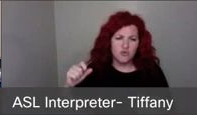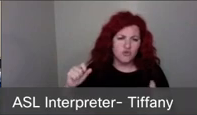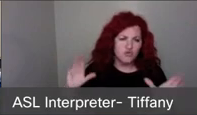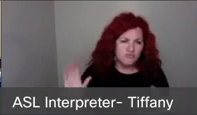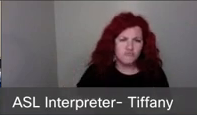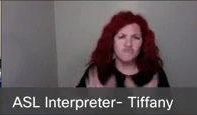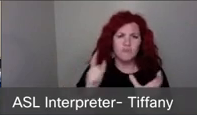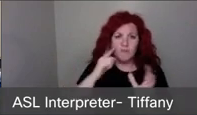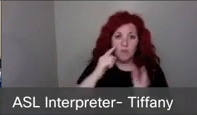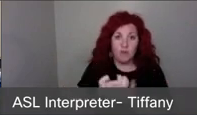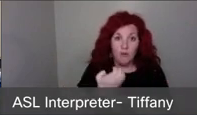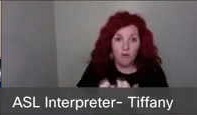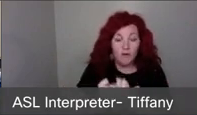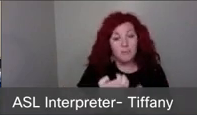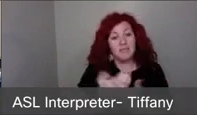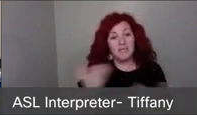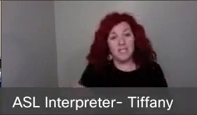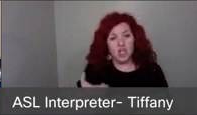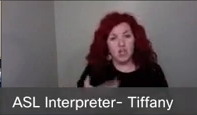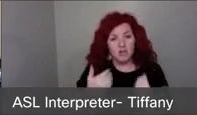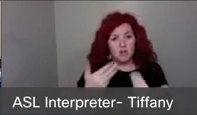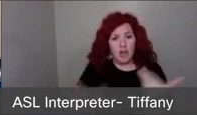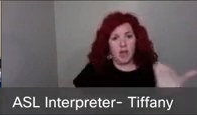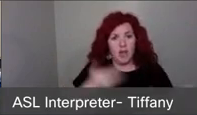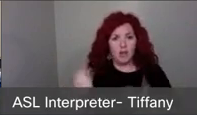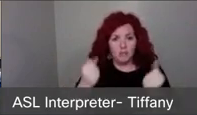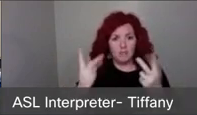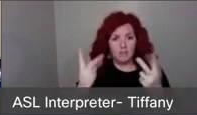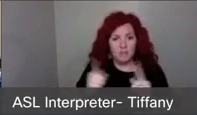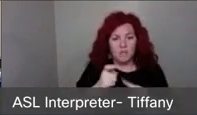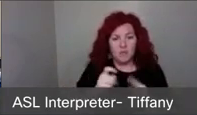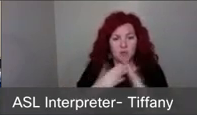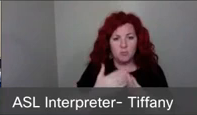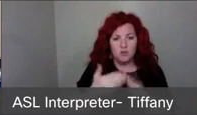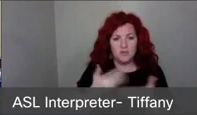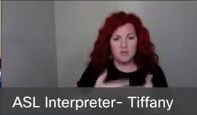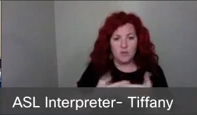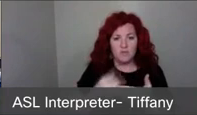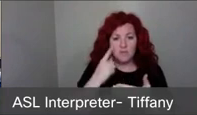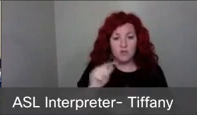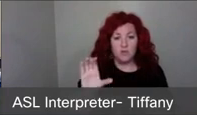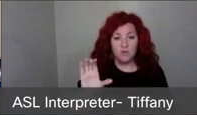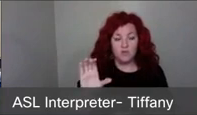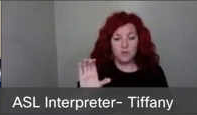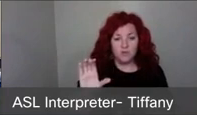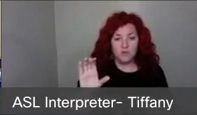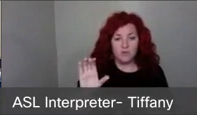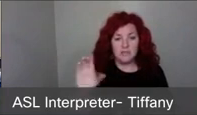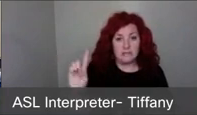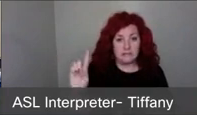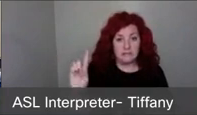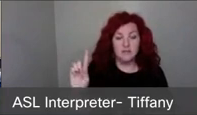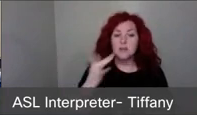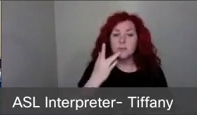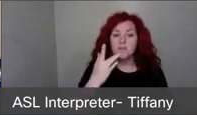a significant number of people from the neighboring communities. As to the congressional map, we'd like to see Prescott moved into